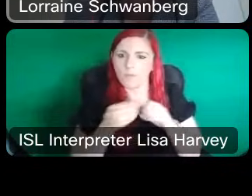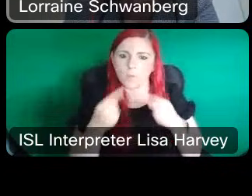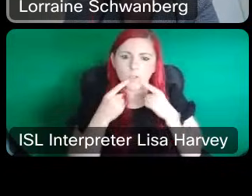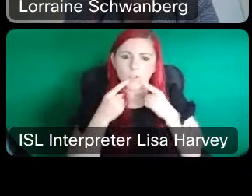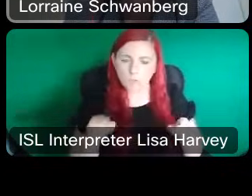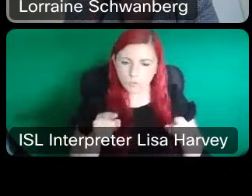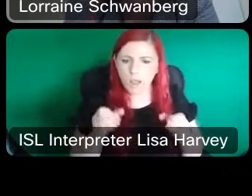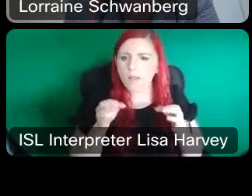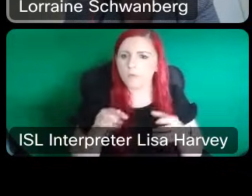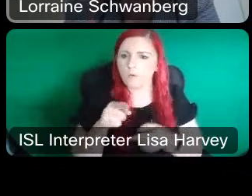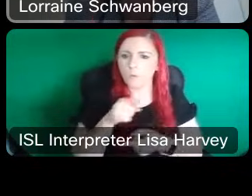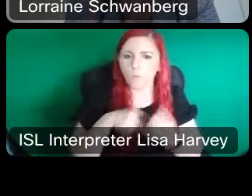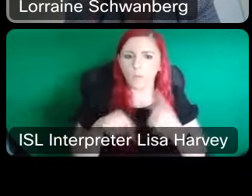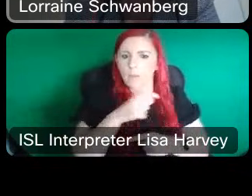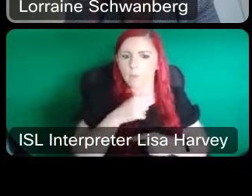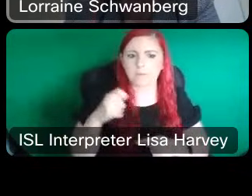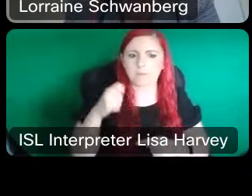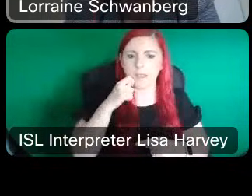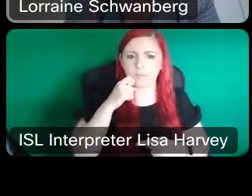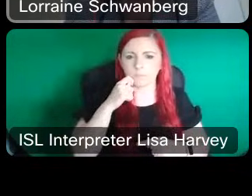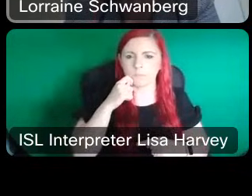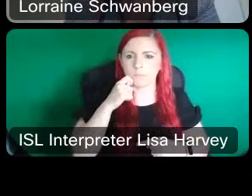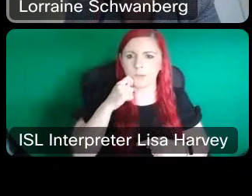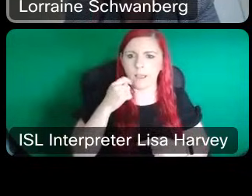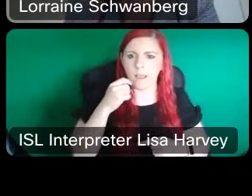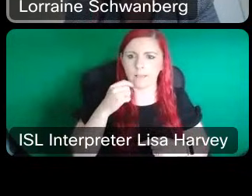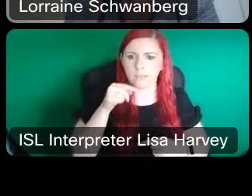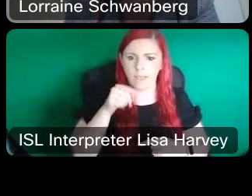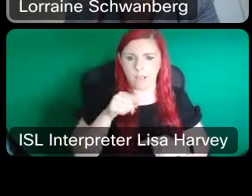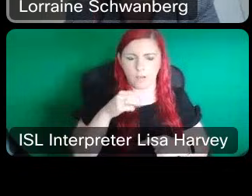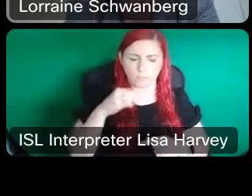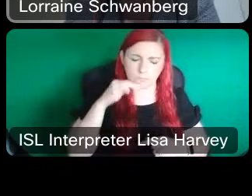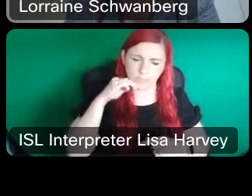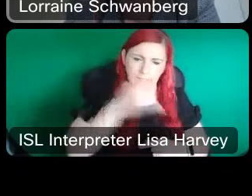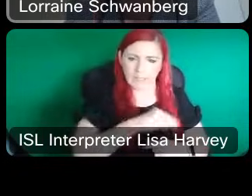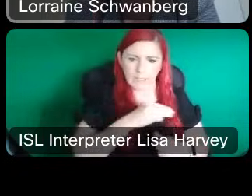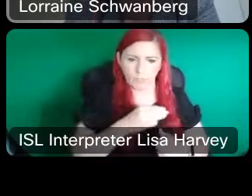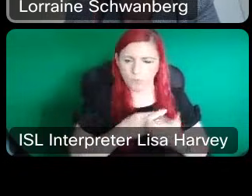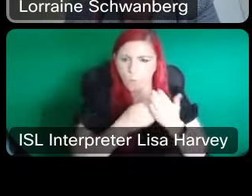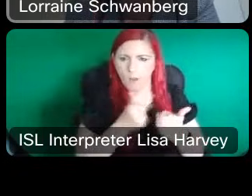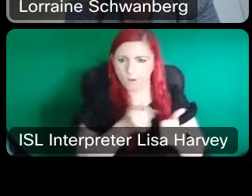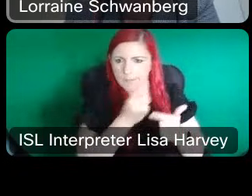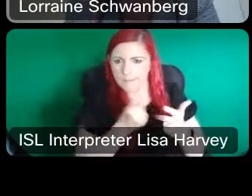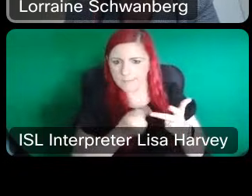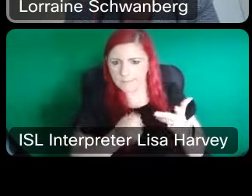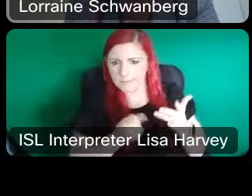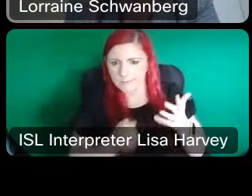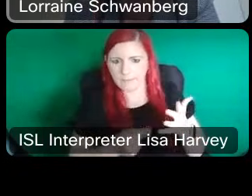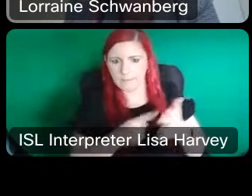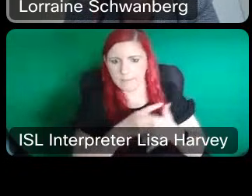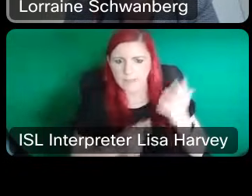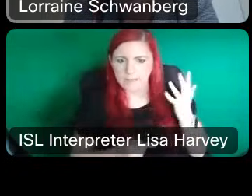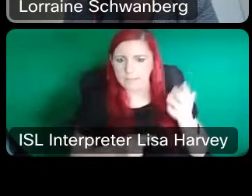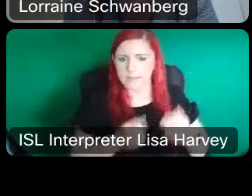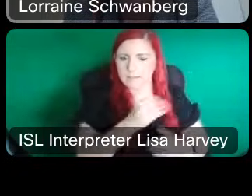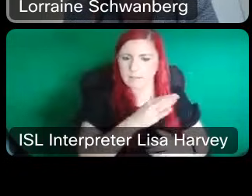We would say they are key requirements that clinicians, staff would cover off in any case, possibly